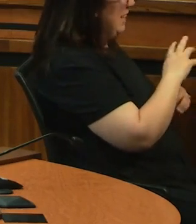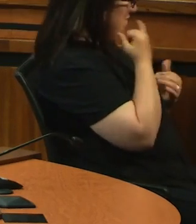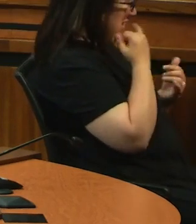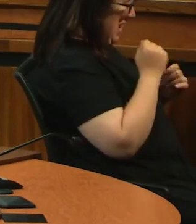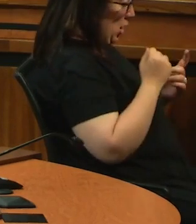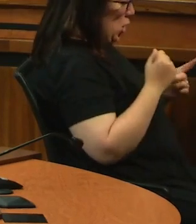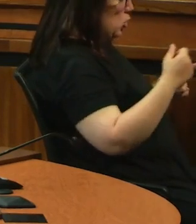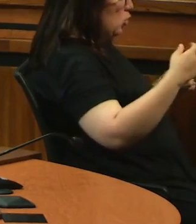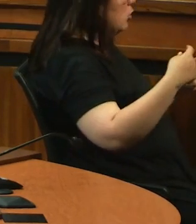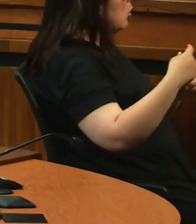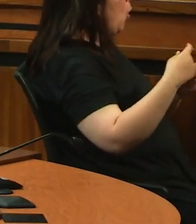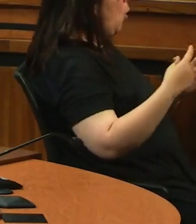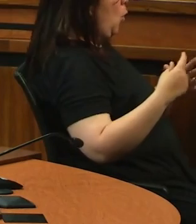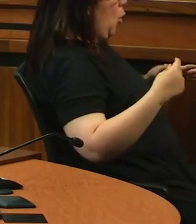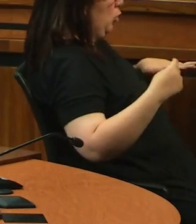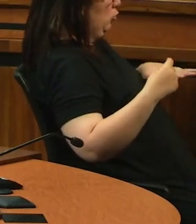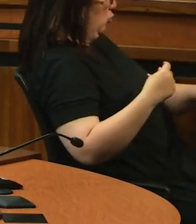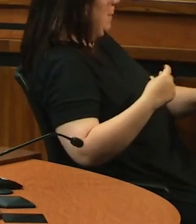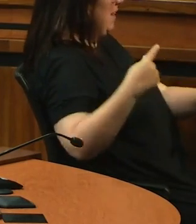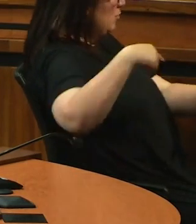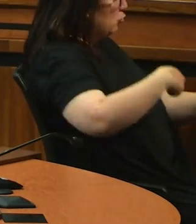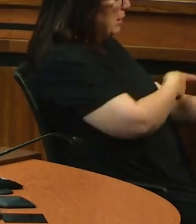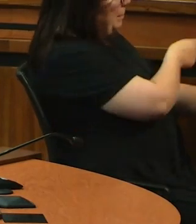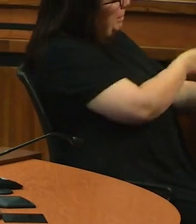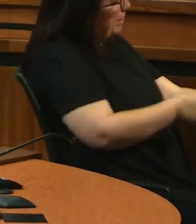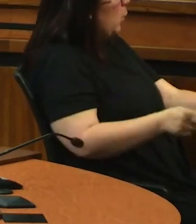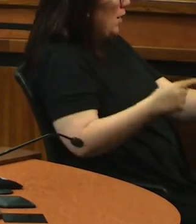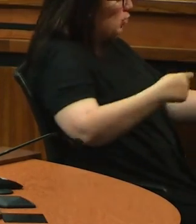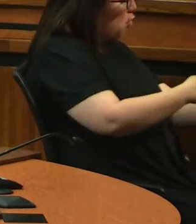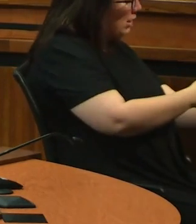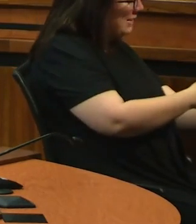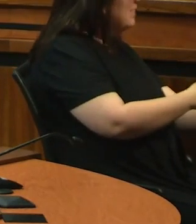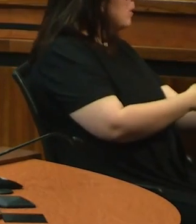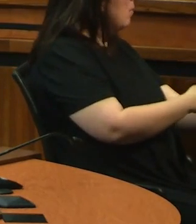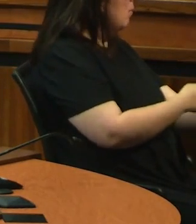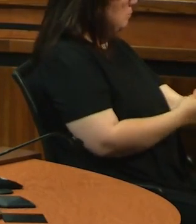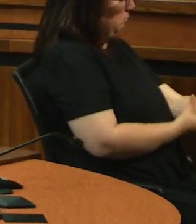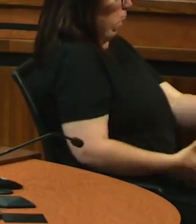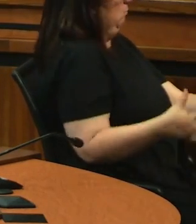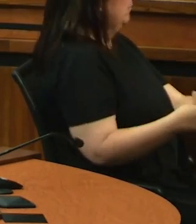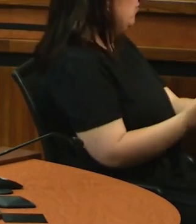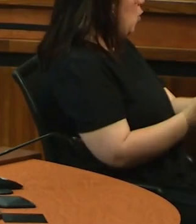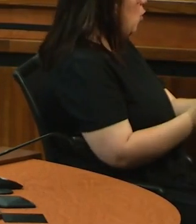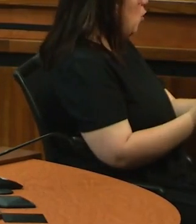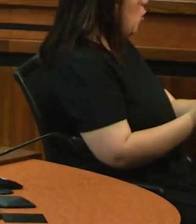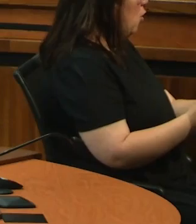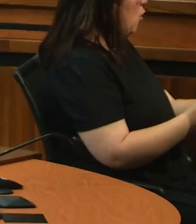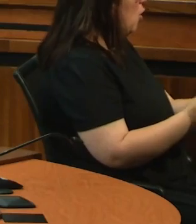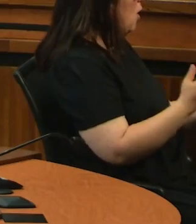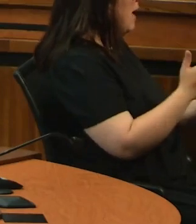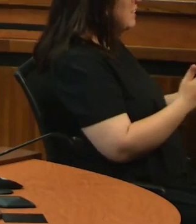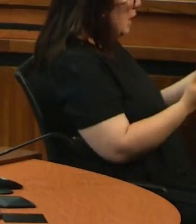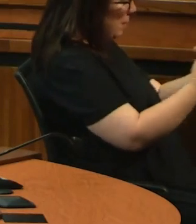stream crosses back and forth across Main Street, Frederick Road, which it does several times. We also looked at some larger scale conveyance measures for Lower